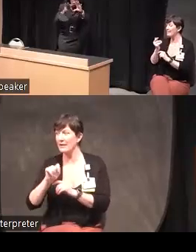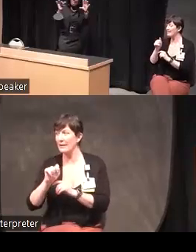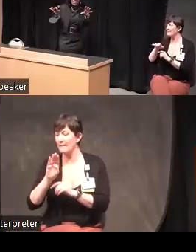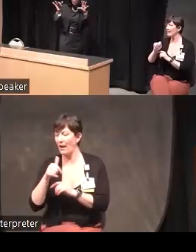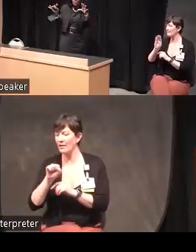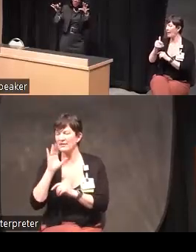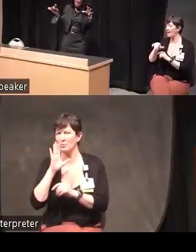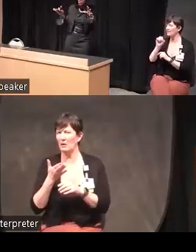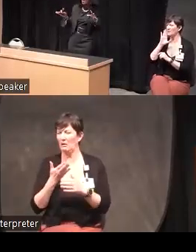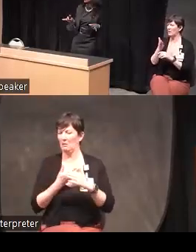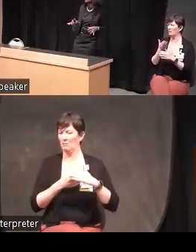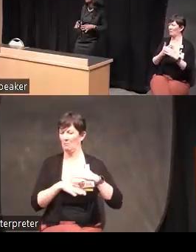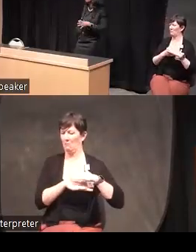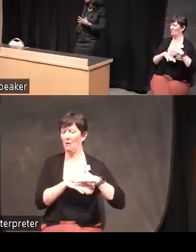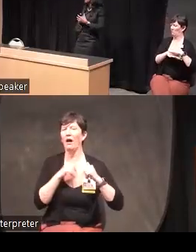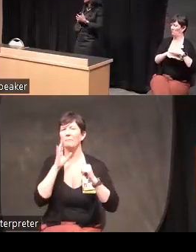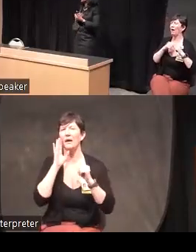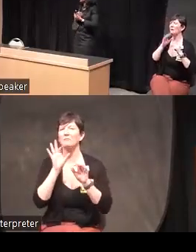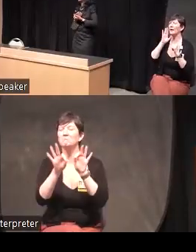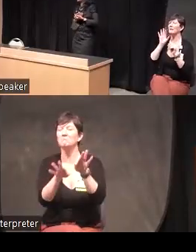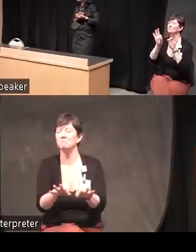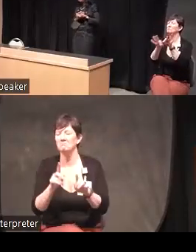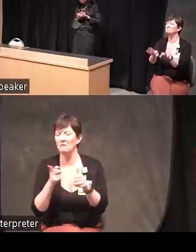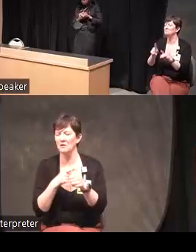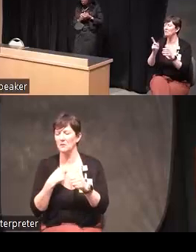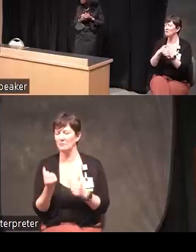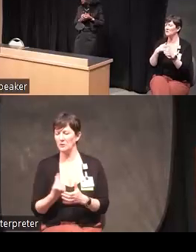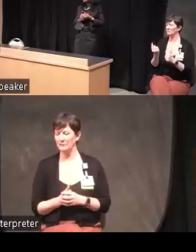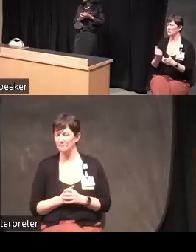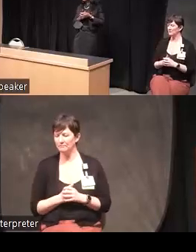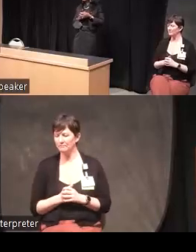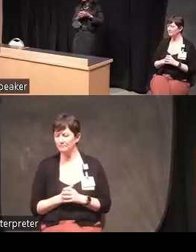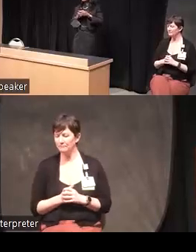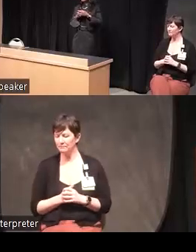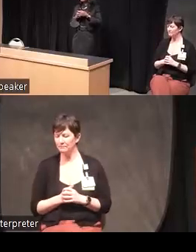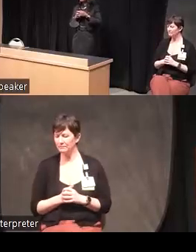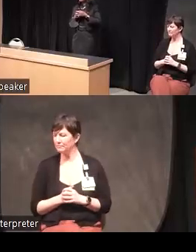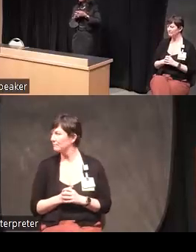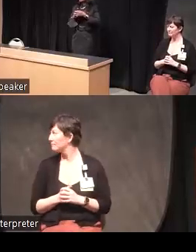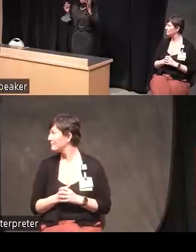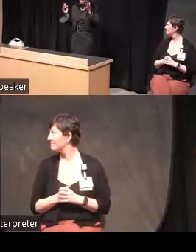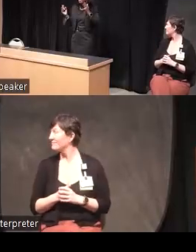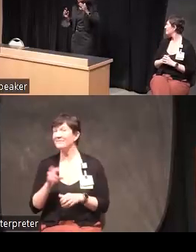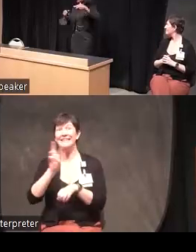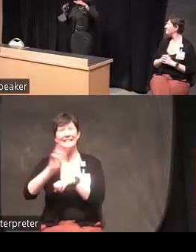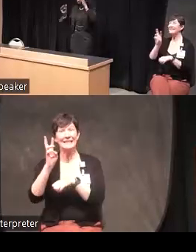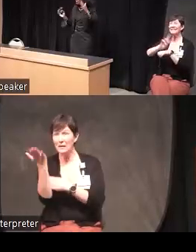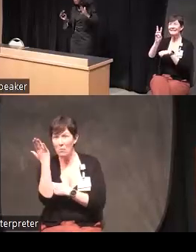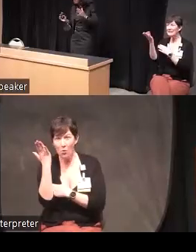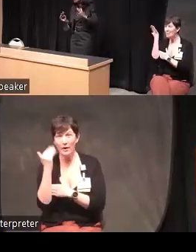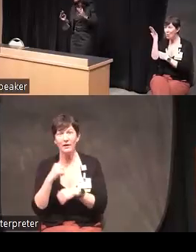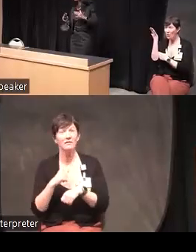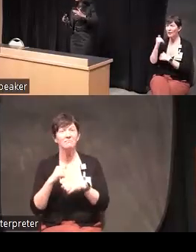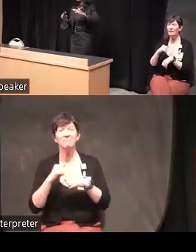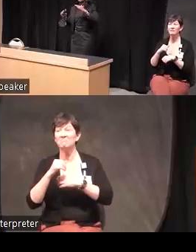to sort of lay the groundwork as to what it is, right? So it's like 6 o'clock in the morning. It's just